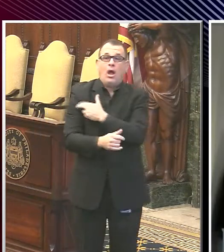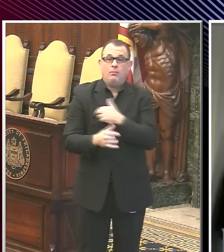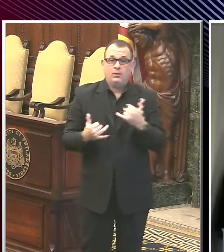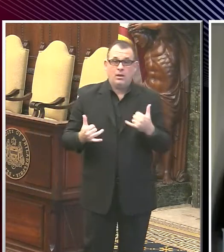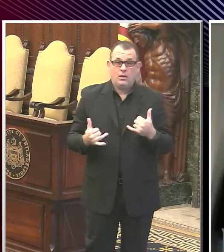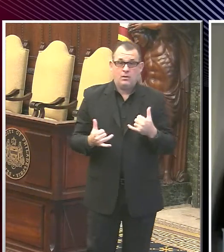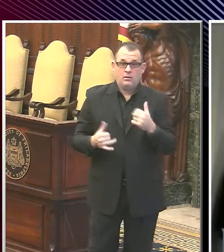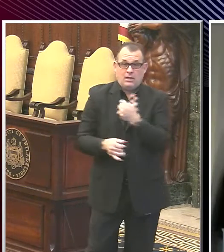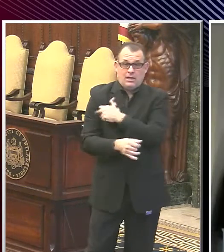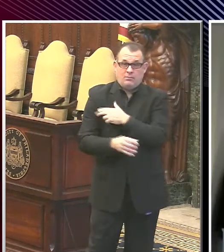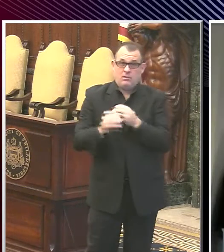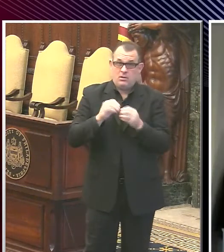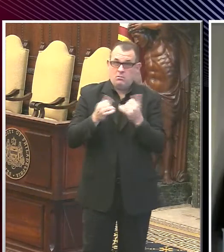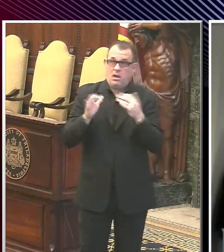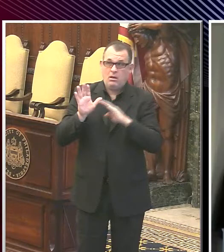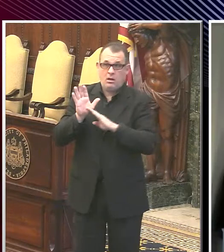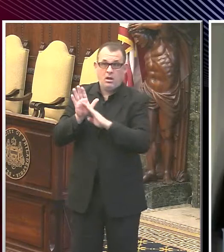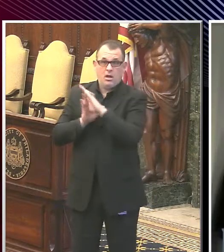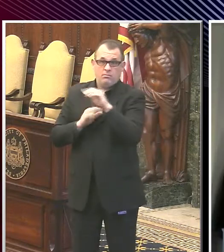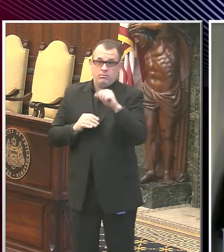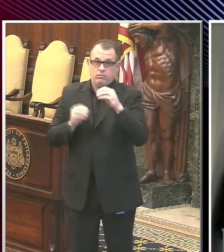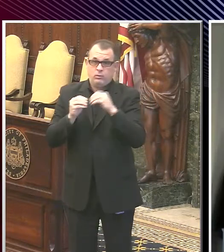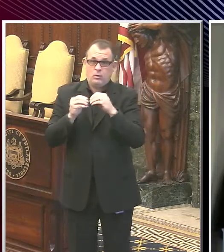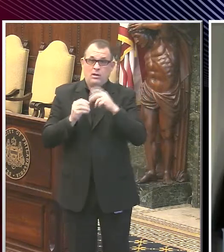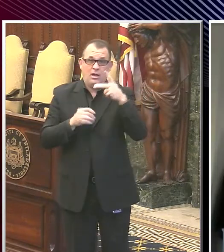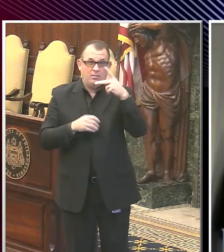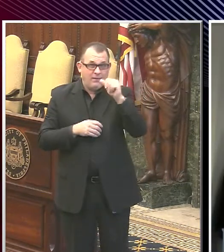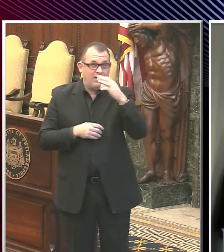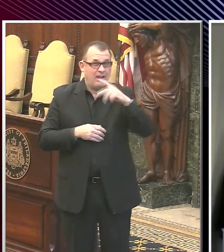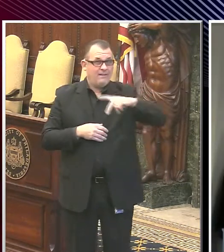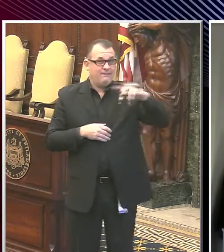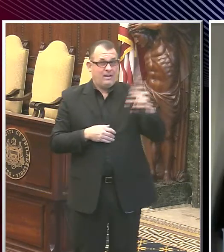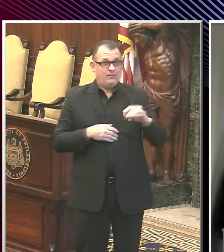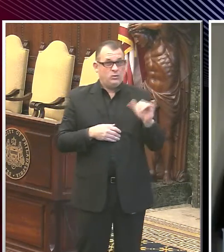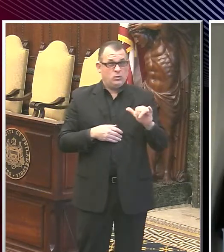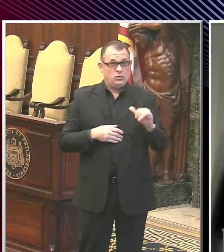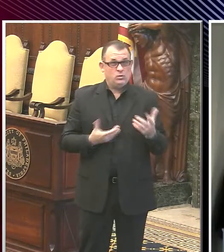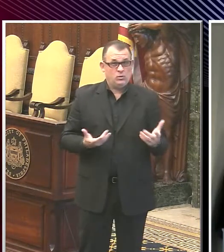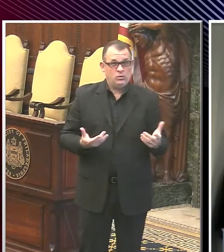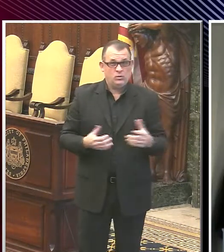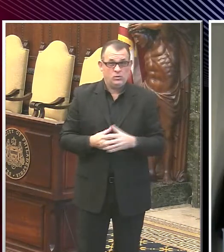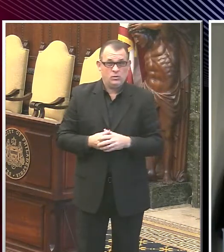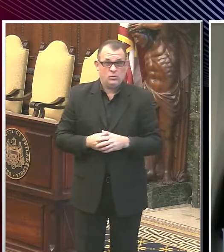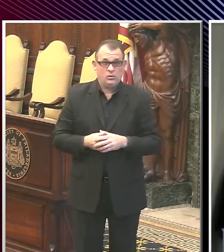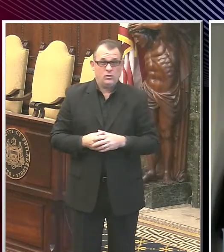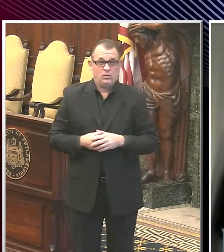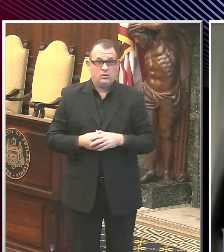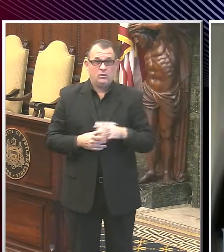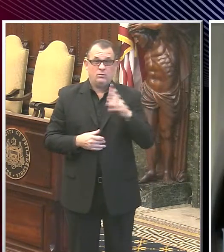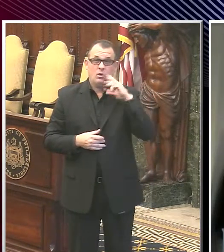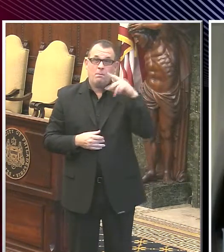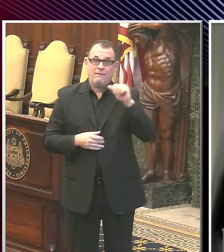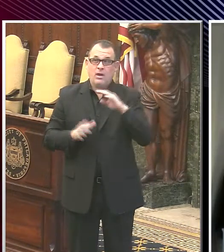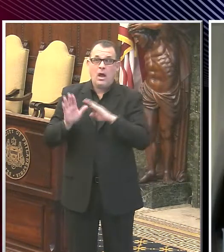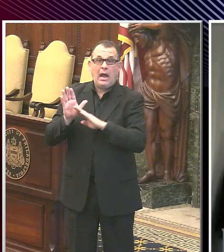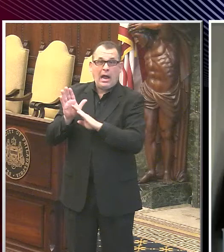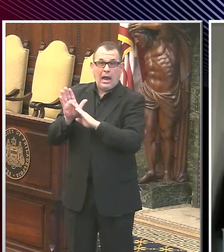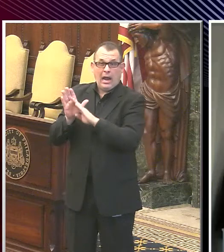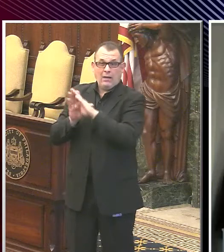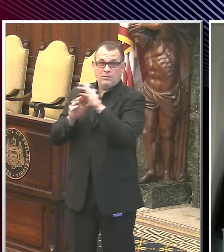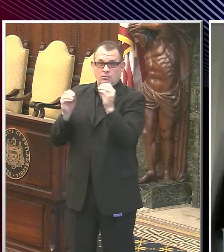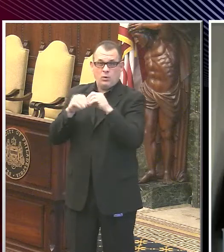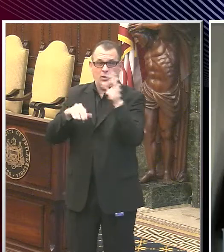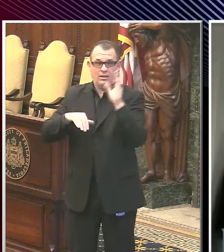growing in the state of Pennsylvania and Philadelphia. The state of Pennsylvania as a whole is growing very rapidly. There were more than